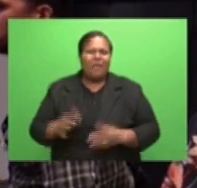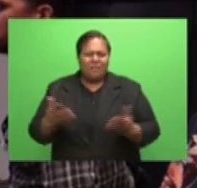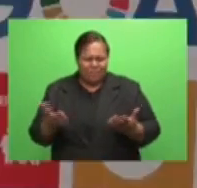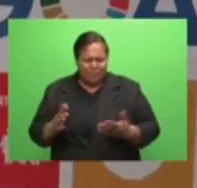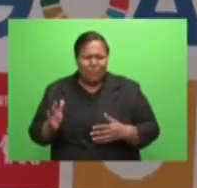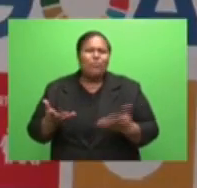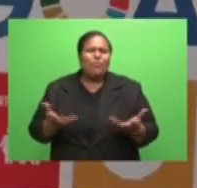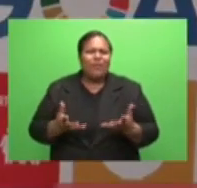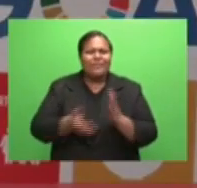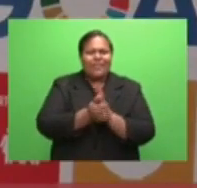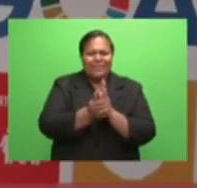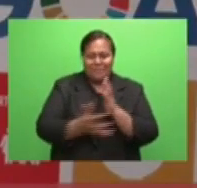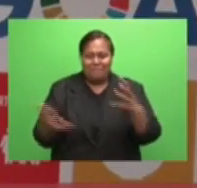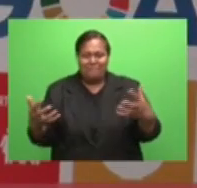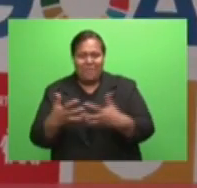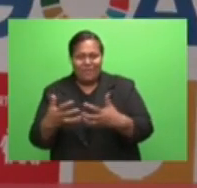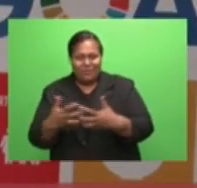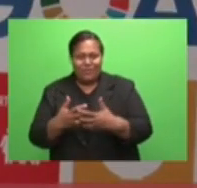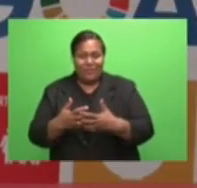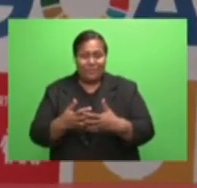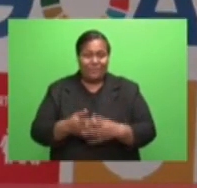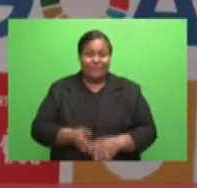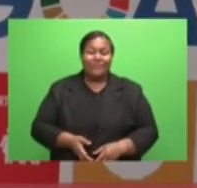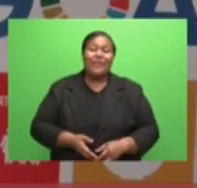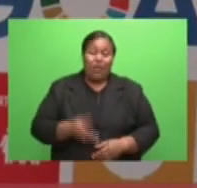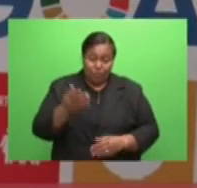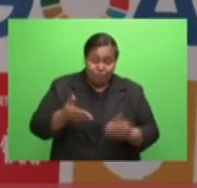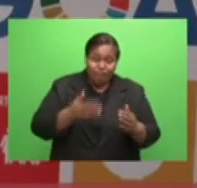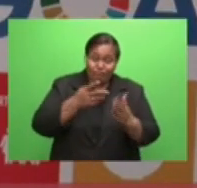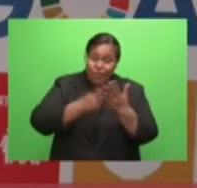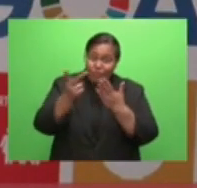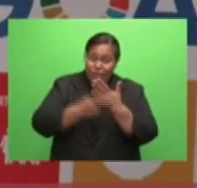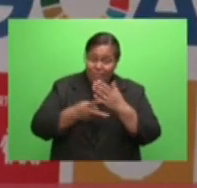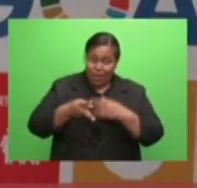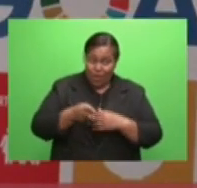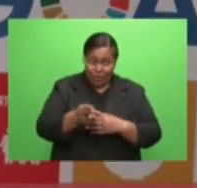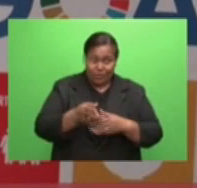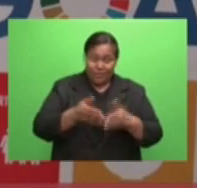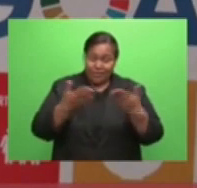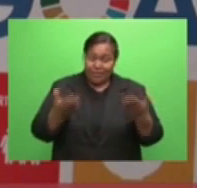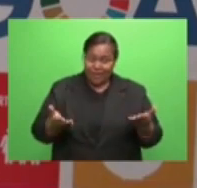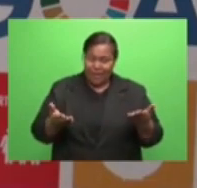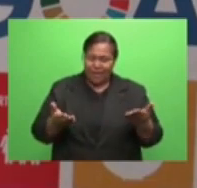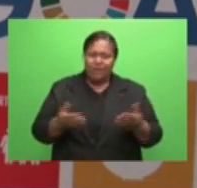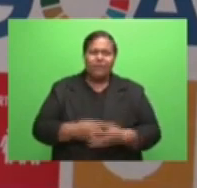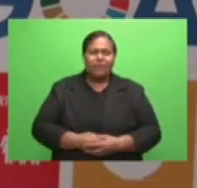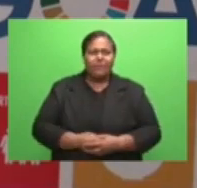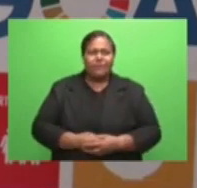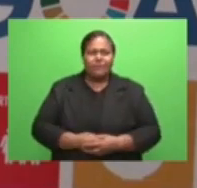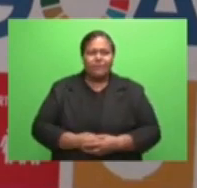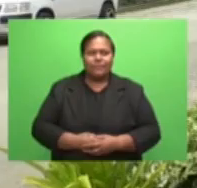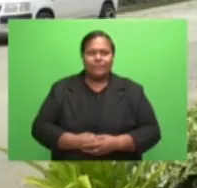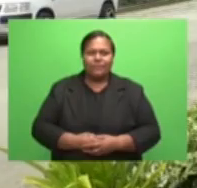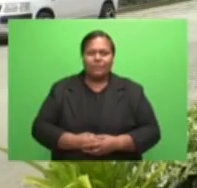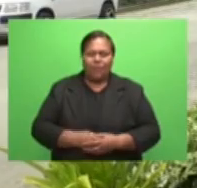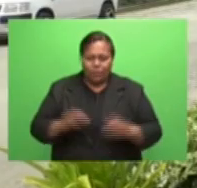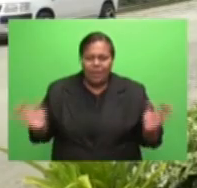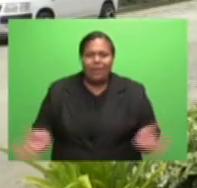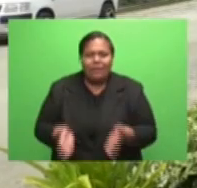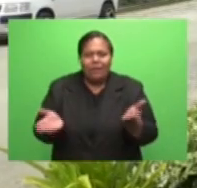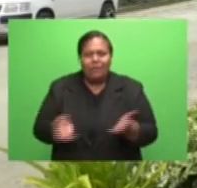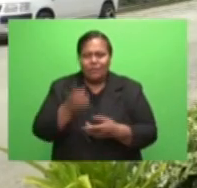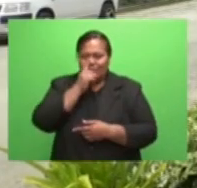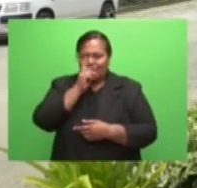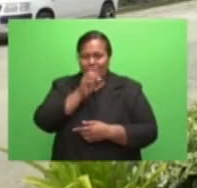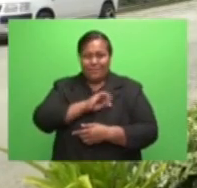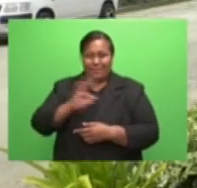of use to them. This program will help the trainees acquire new skill sets, motivating them to find new